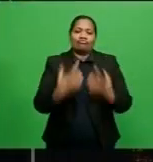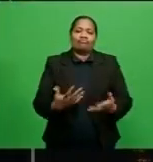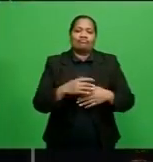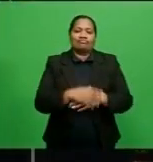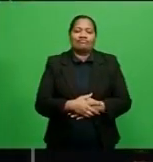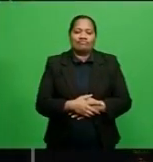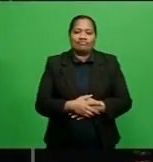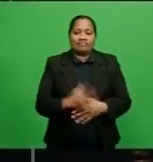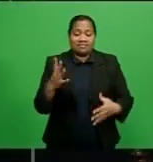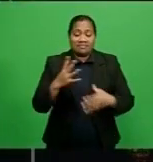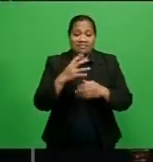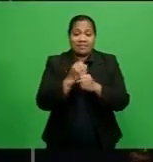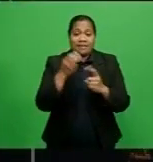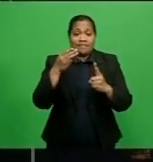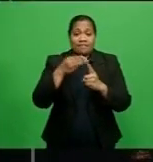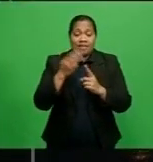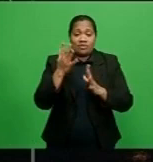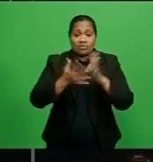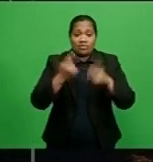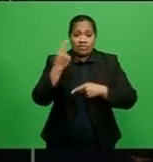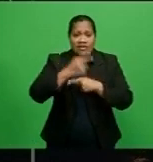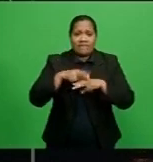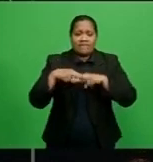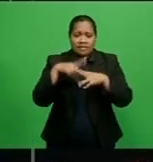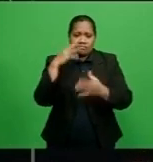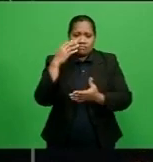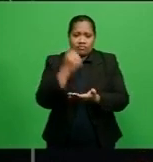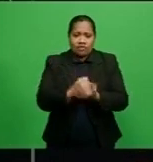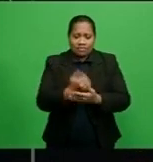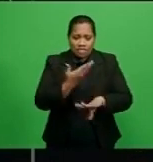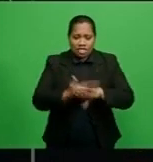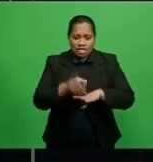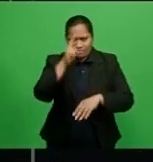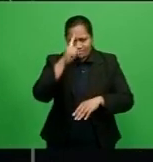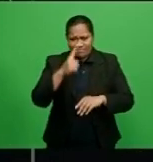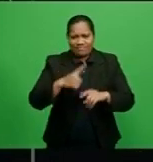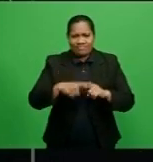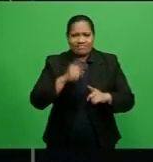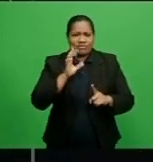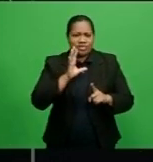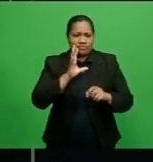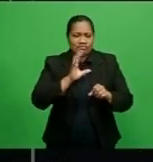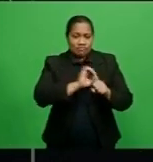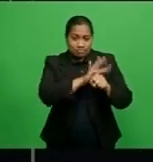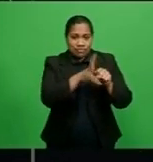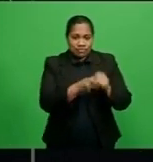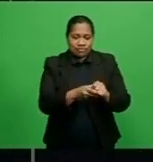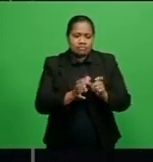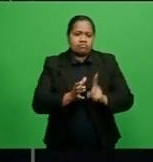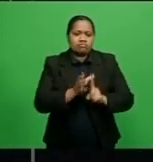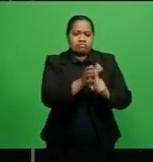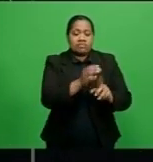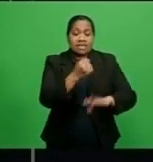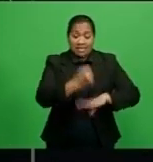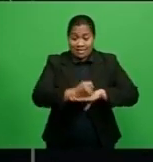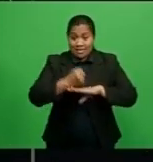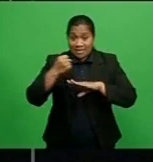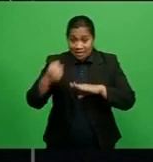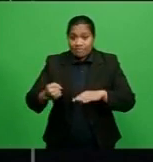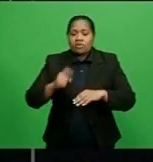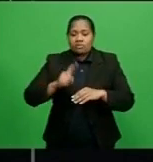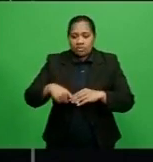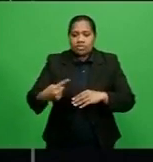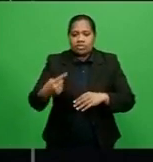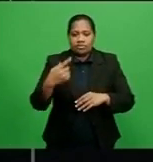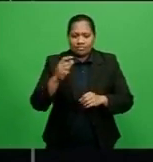Recapping the main stories for tonight, Fiji confirms new COVID-19 case in quarantine. Government will continue to create jobs, says